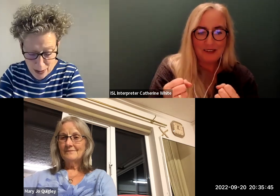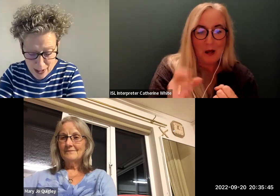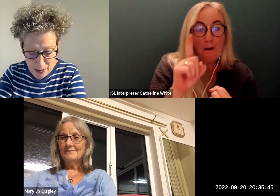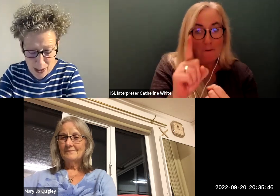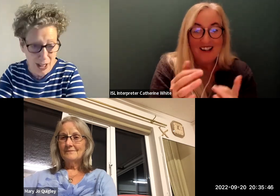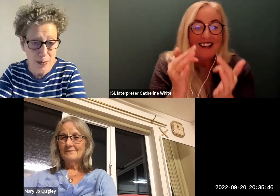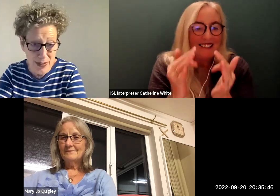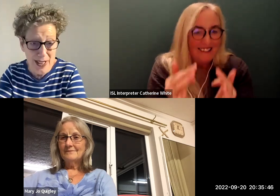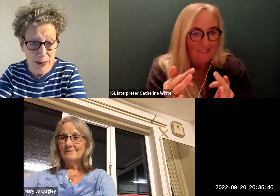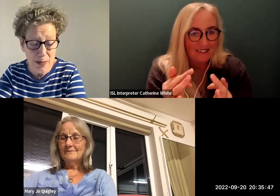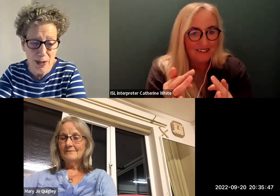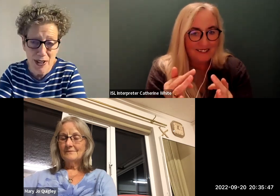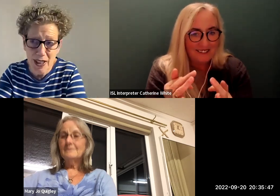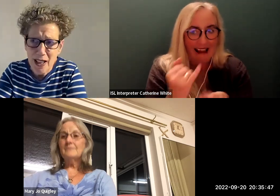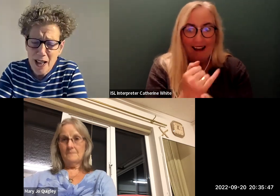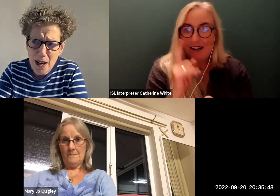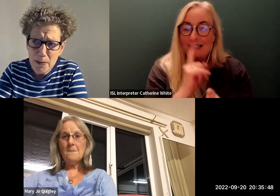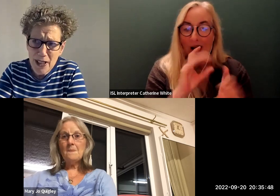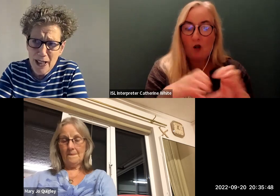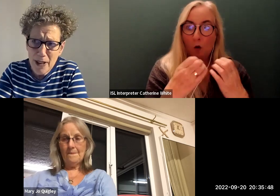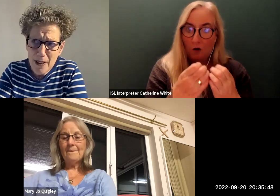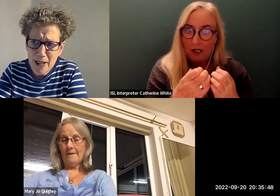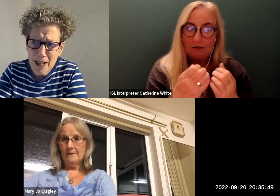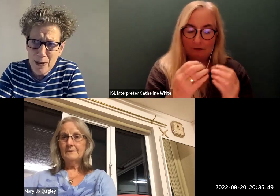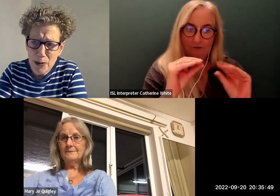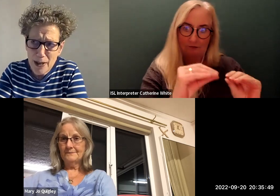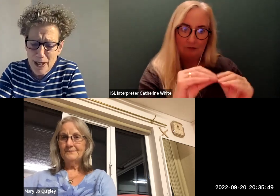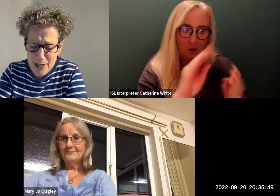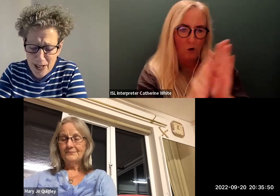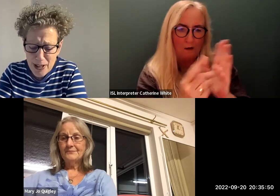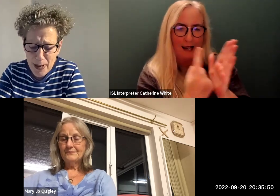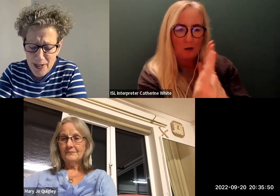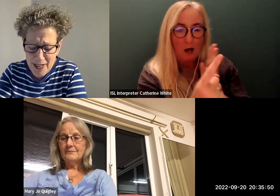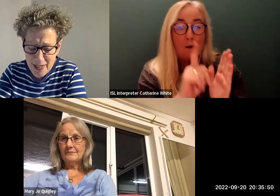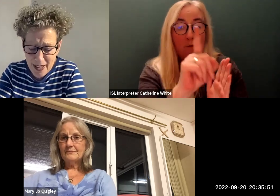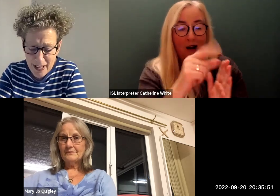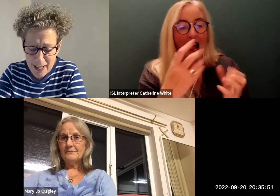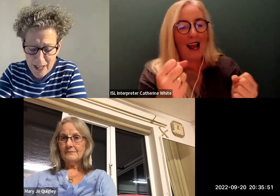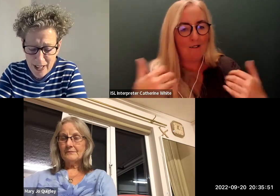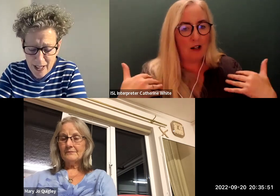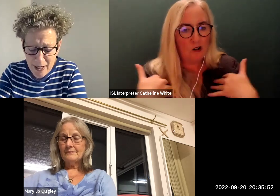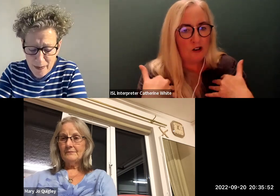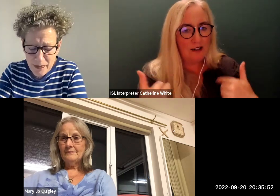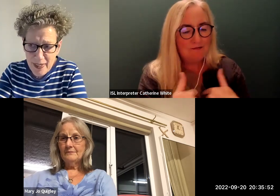within, if you like, the deaf community. mm-hmm, mm-hmm, But mm-hmm, what I'm concerned about is that